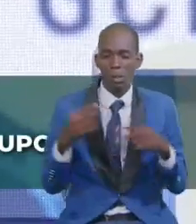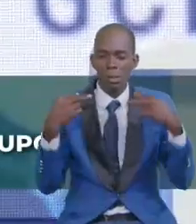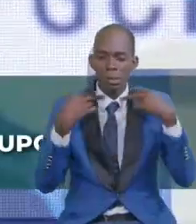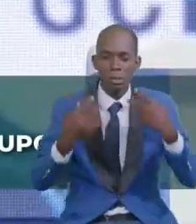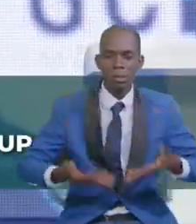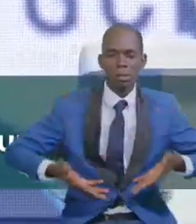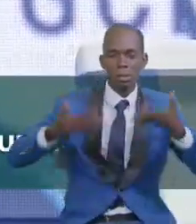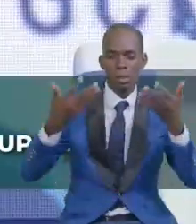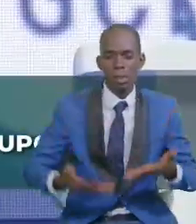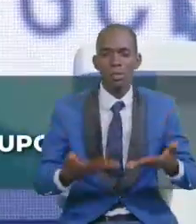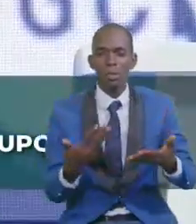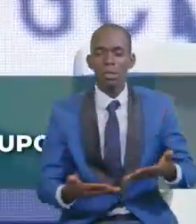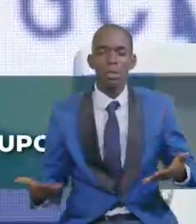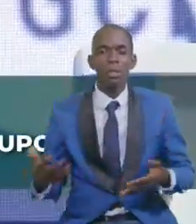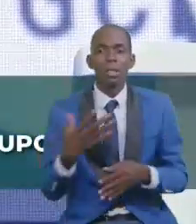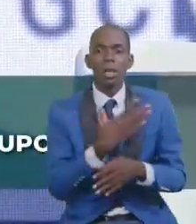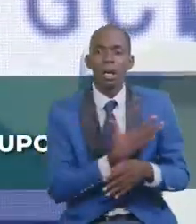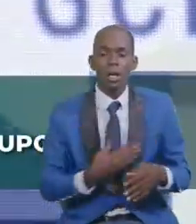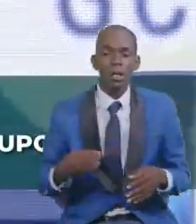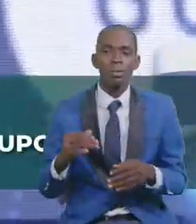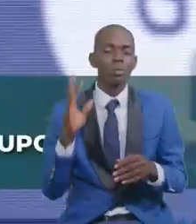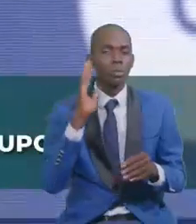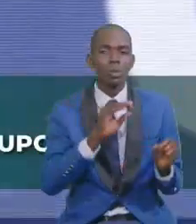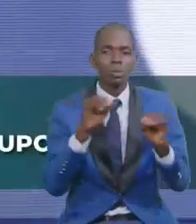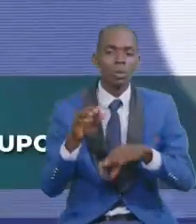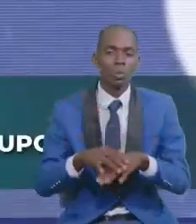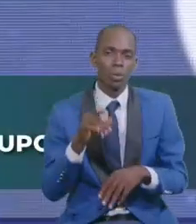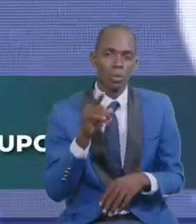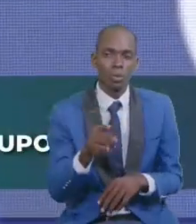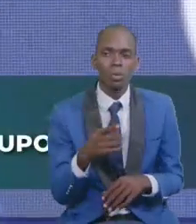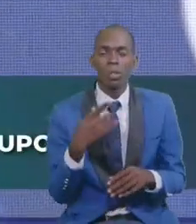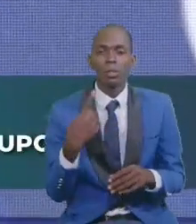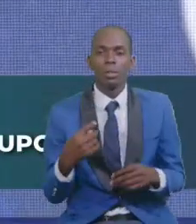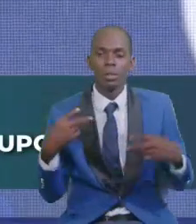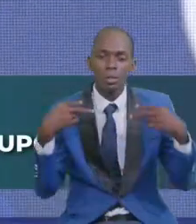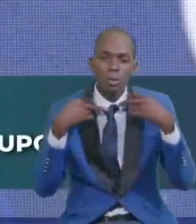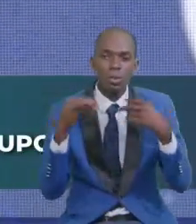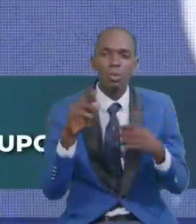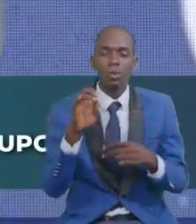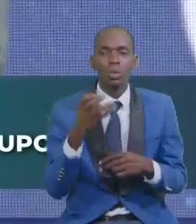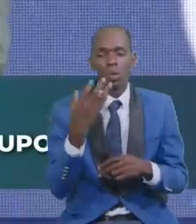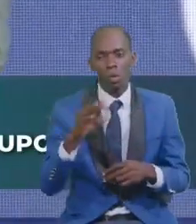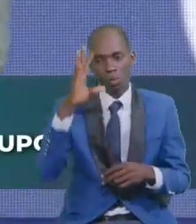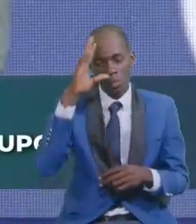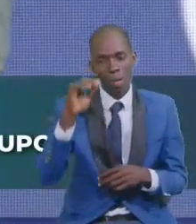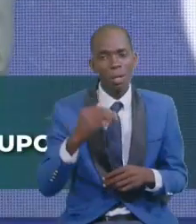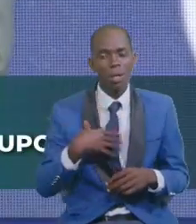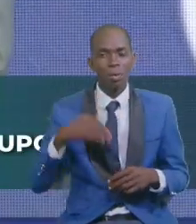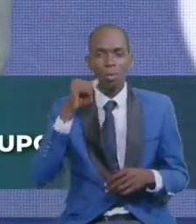their ideas and control upon you. The yoke and the control of man, of woman, is heavy.